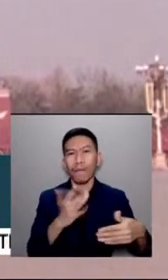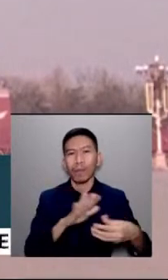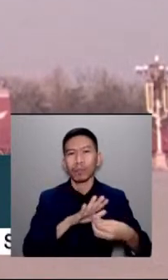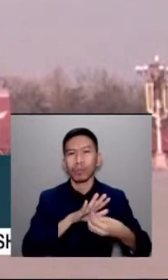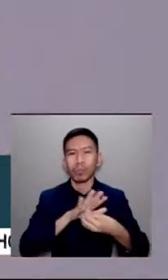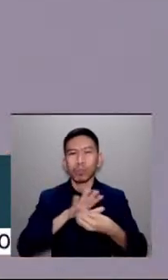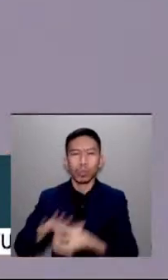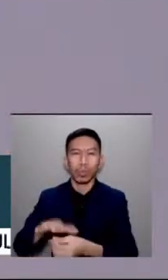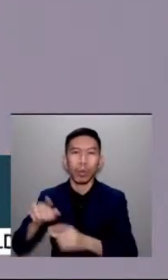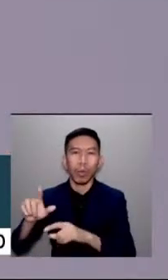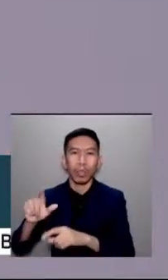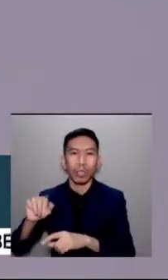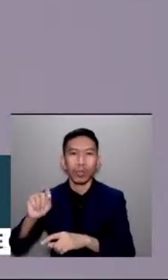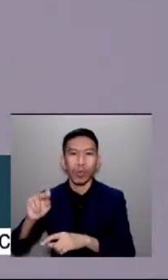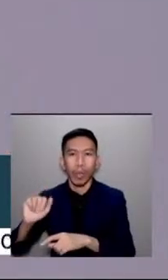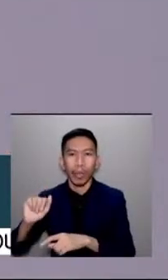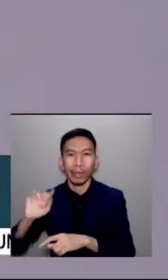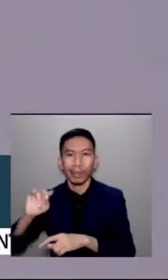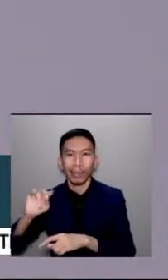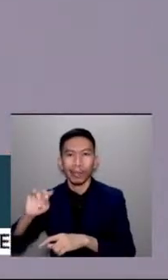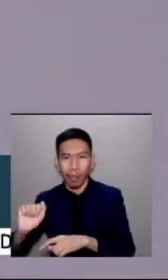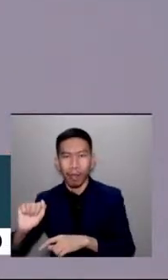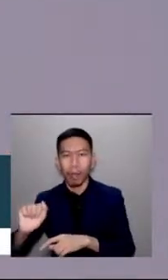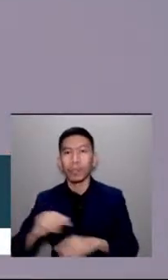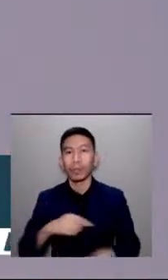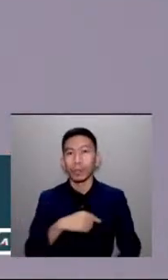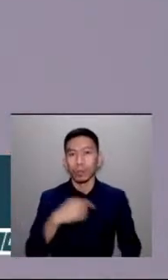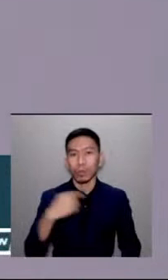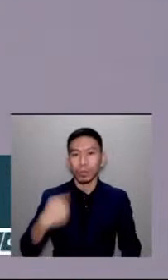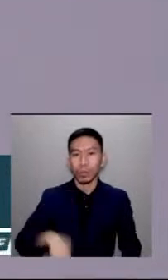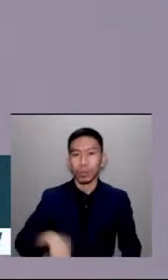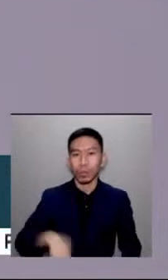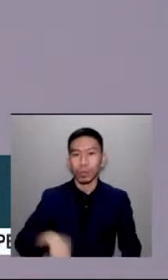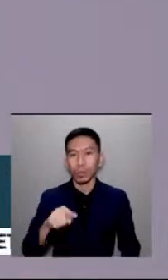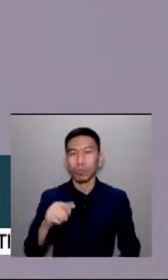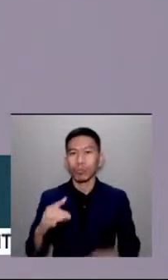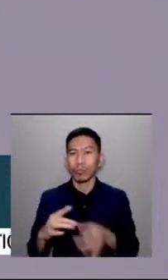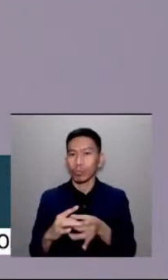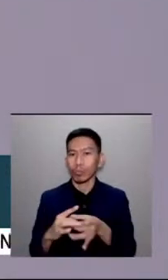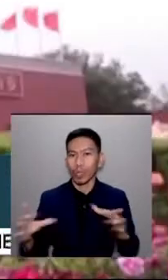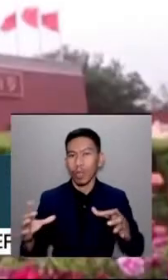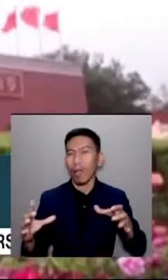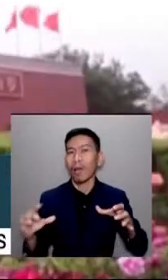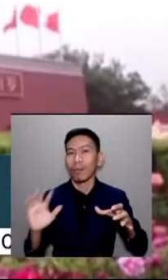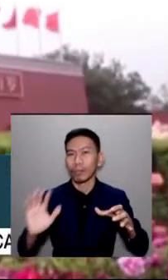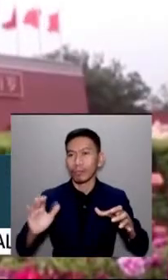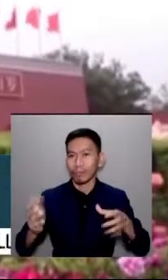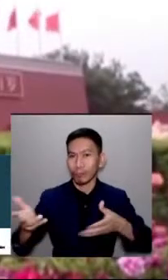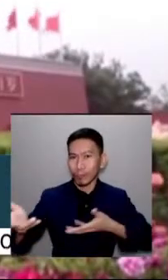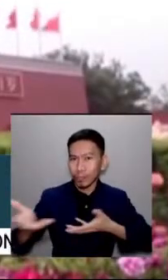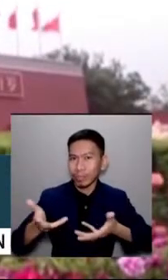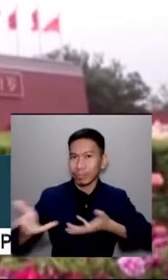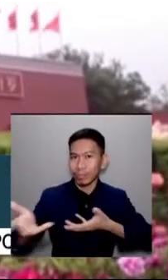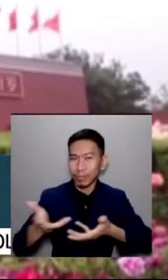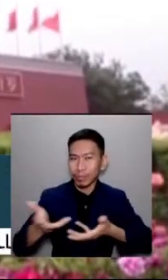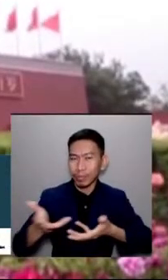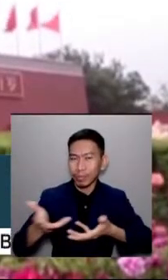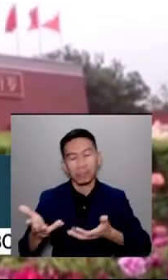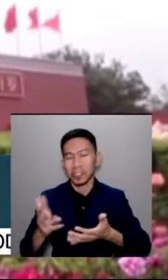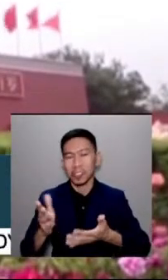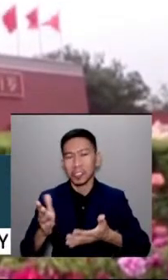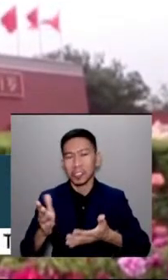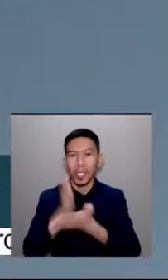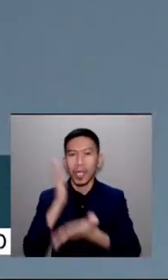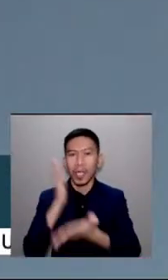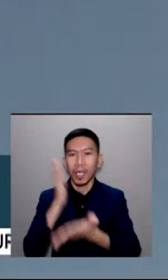elsewhere in the bloc. China has downgraded diplomatic ties with Lithuania and pressured multinationals to sever links